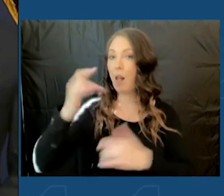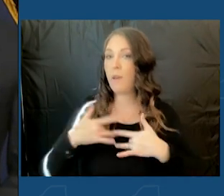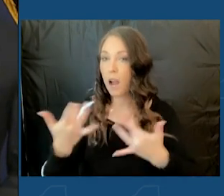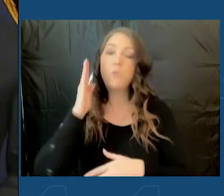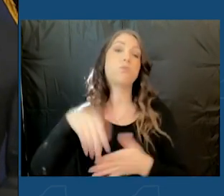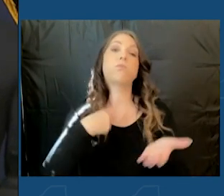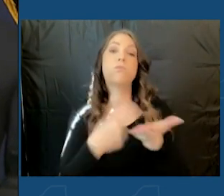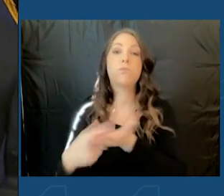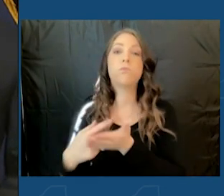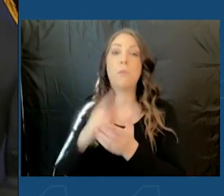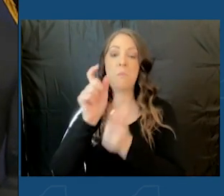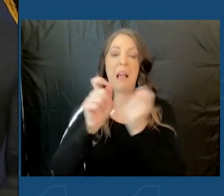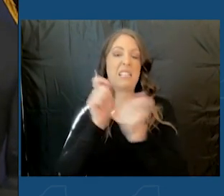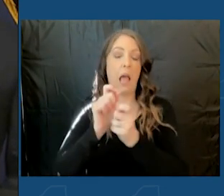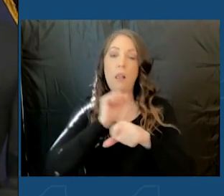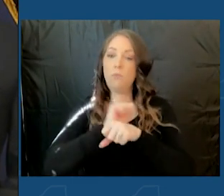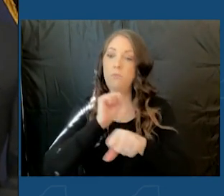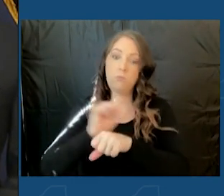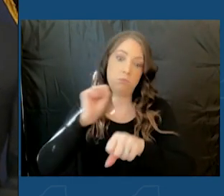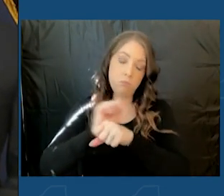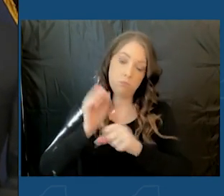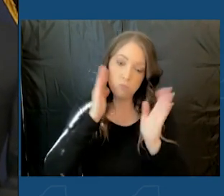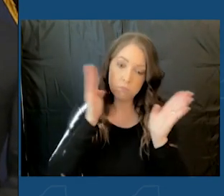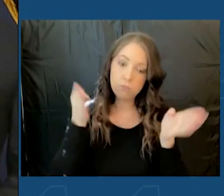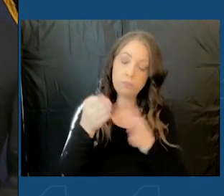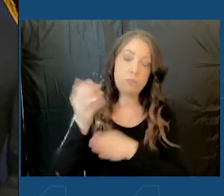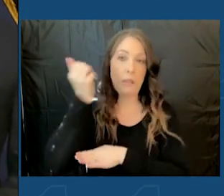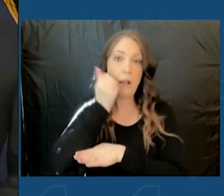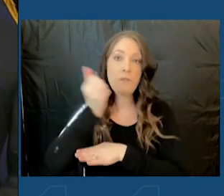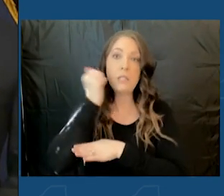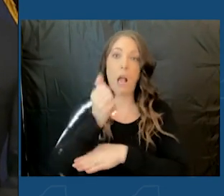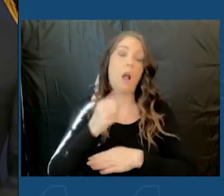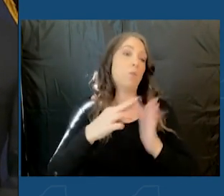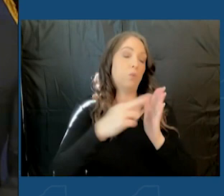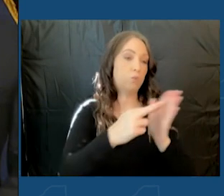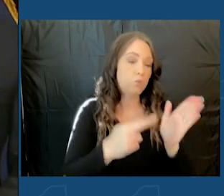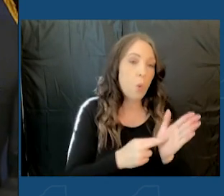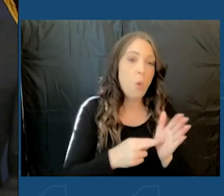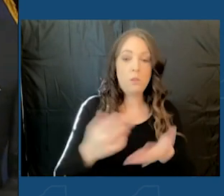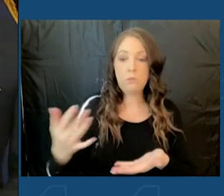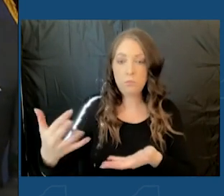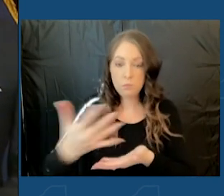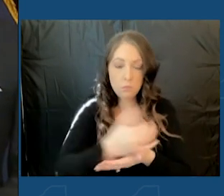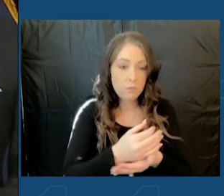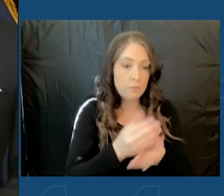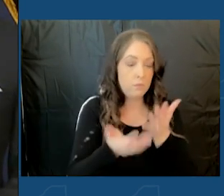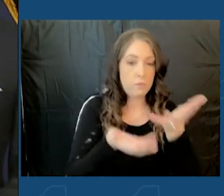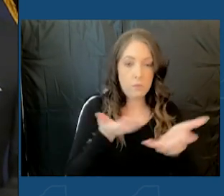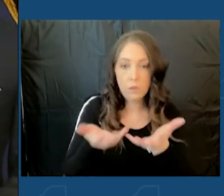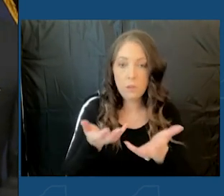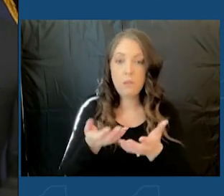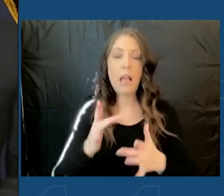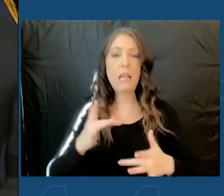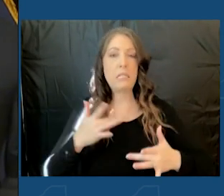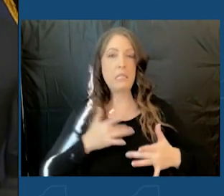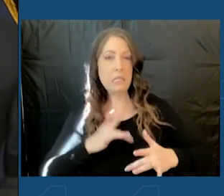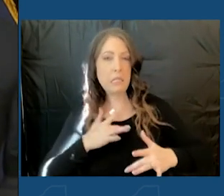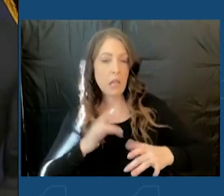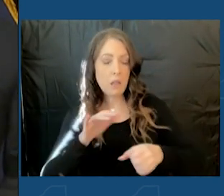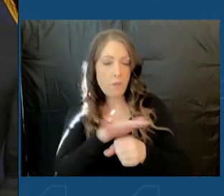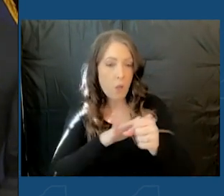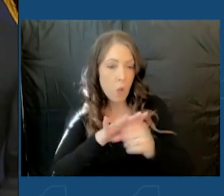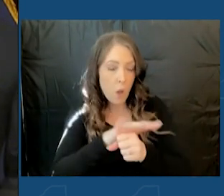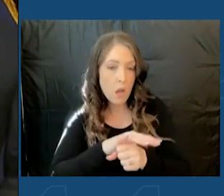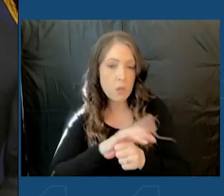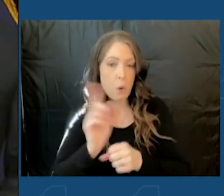on almost daily, putting together all the regulations that talk about, what are the sensitive locations where we're going to restrict